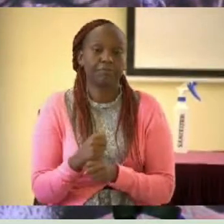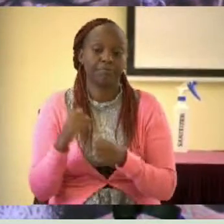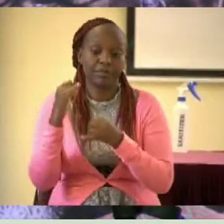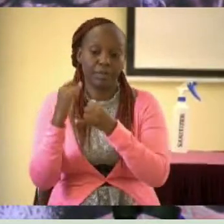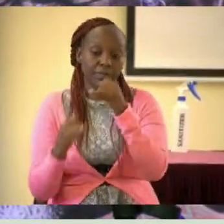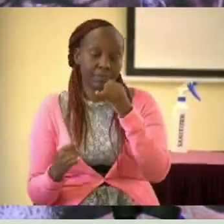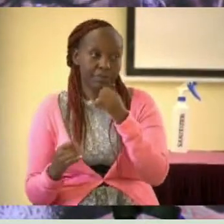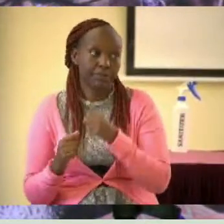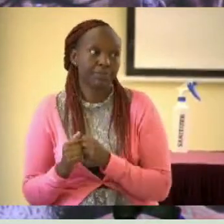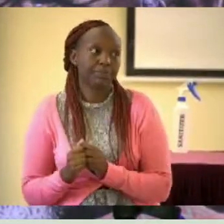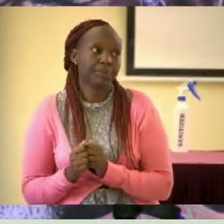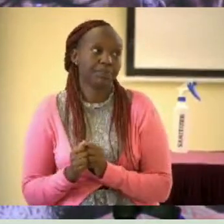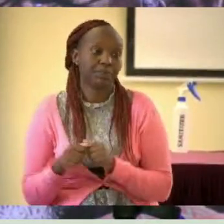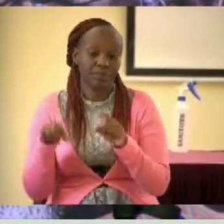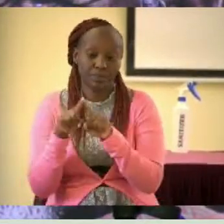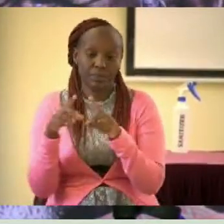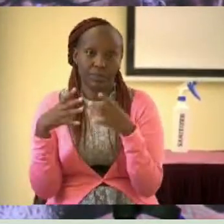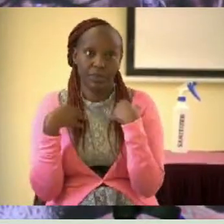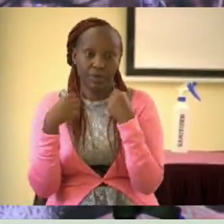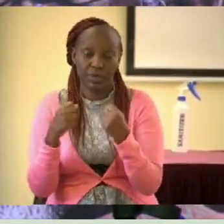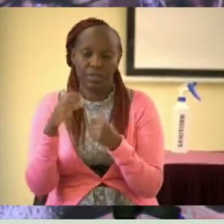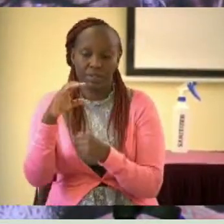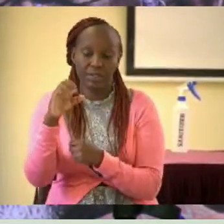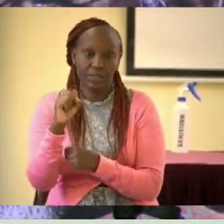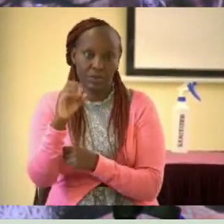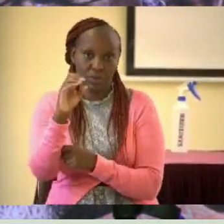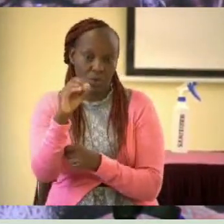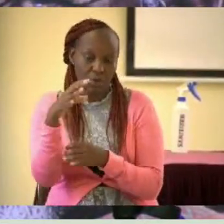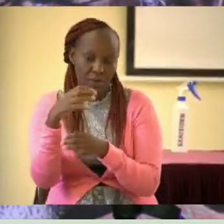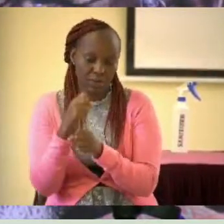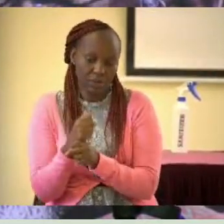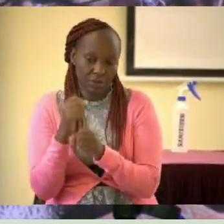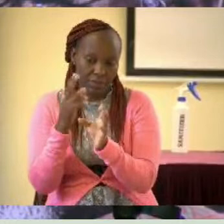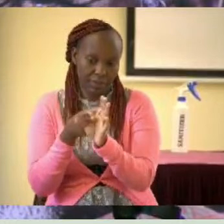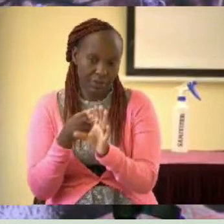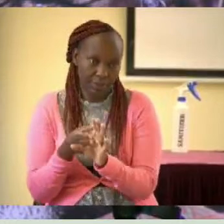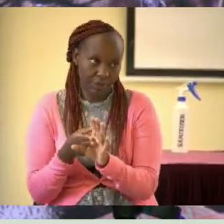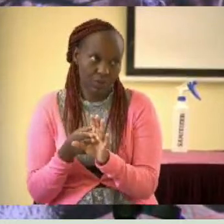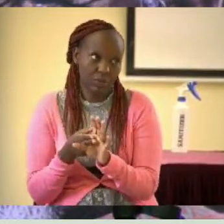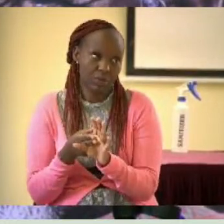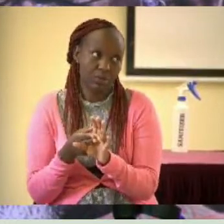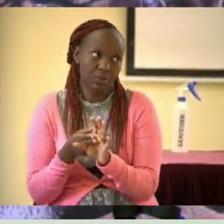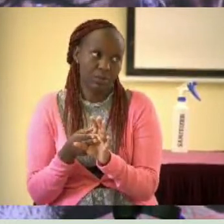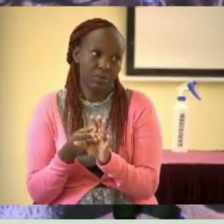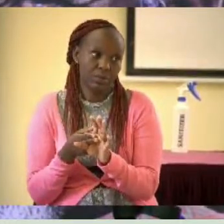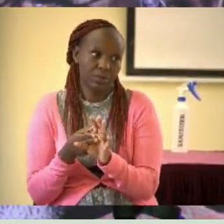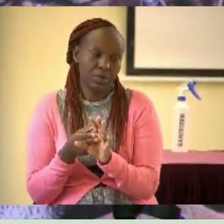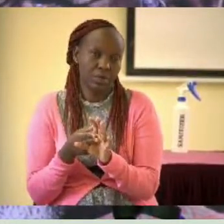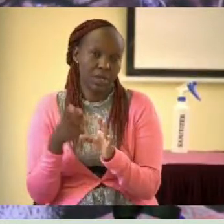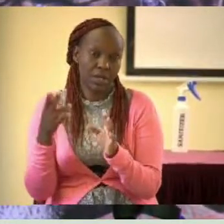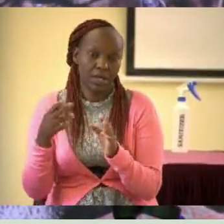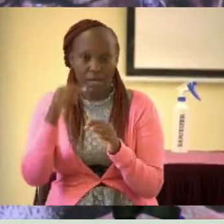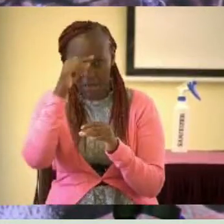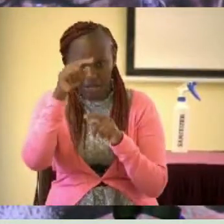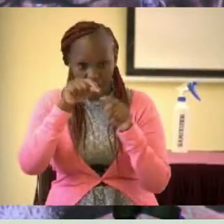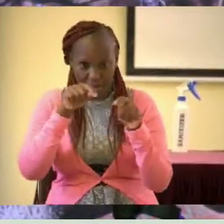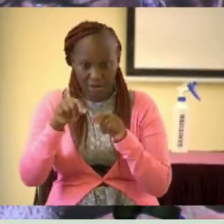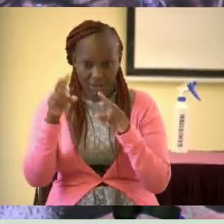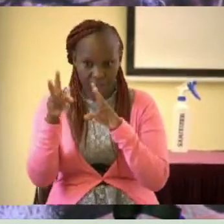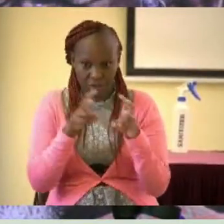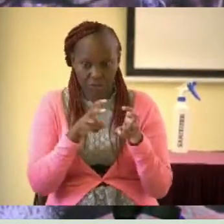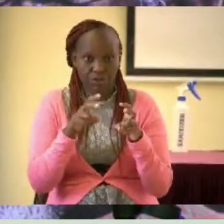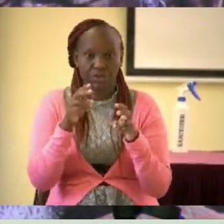lastly, also strengthening civil society organizations' participation in contemporary governance issues